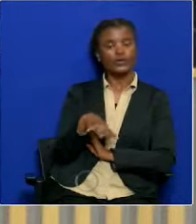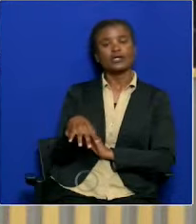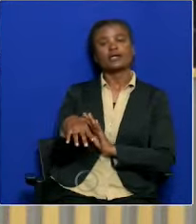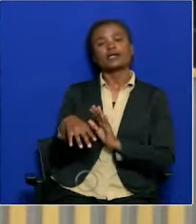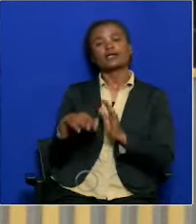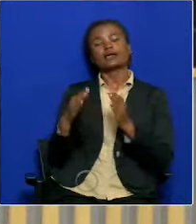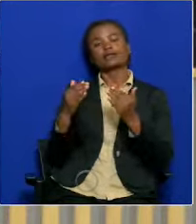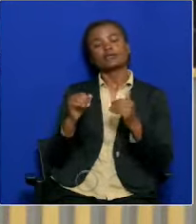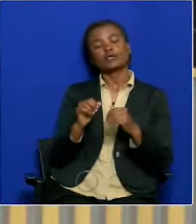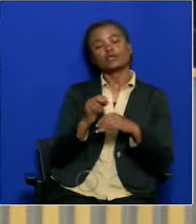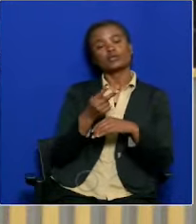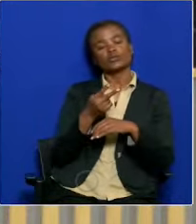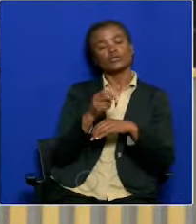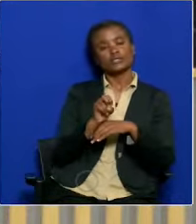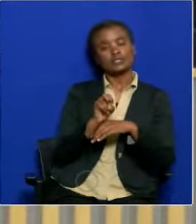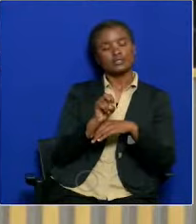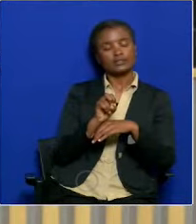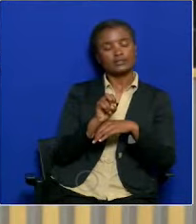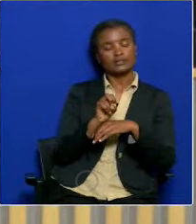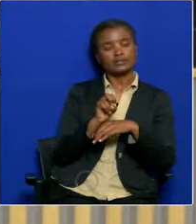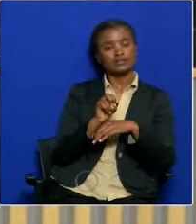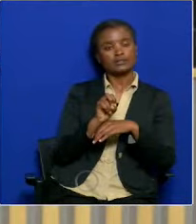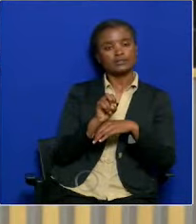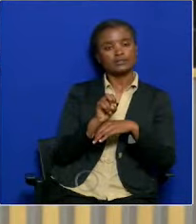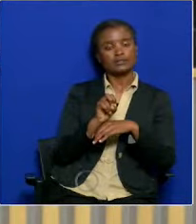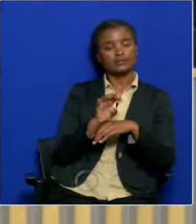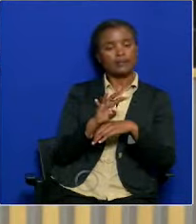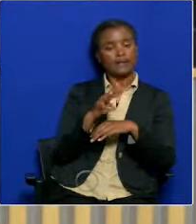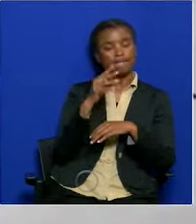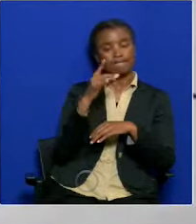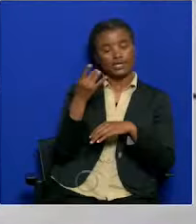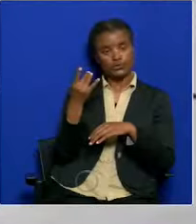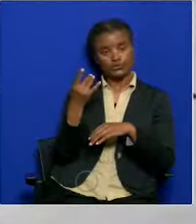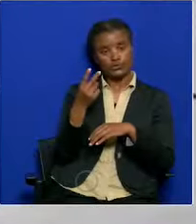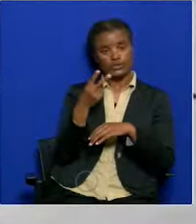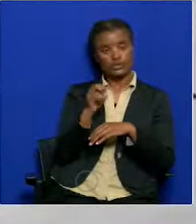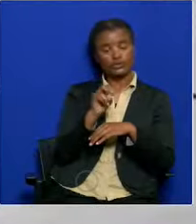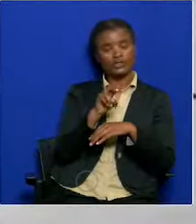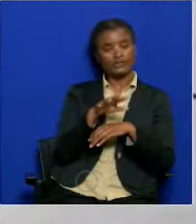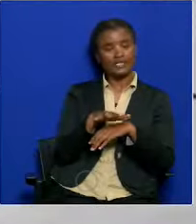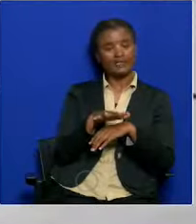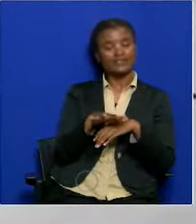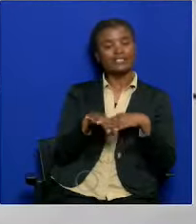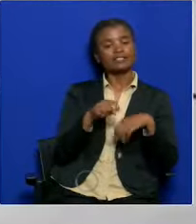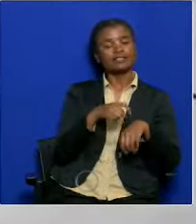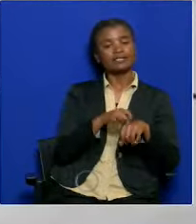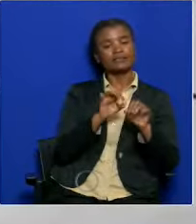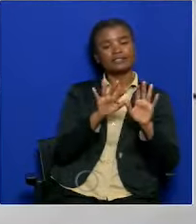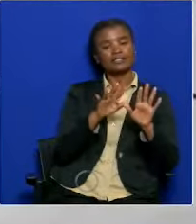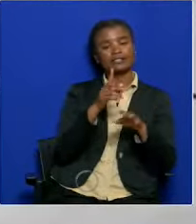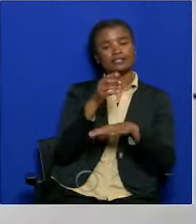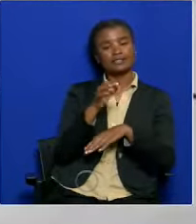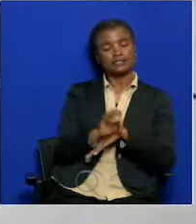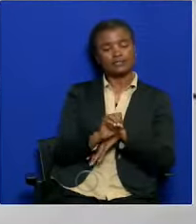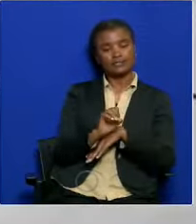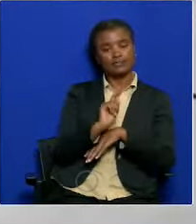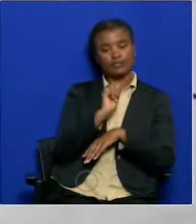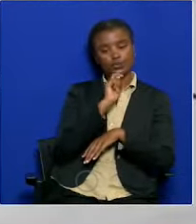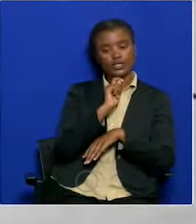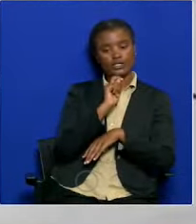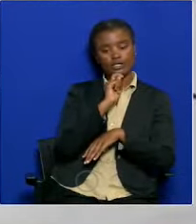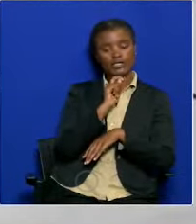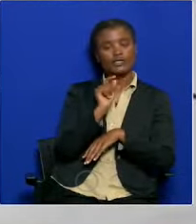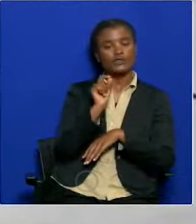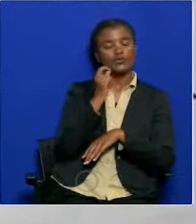at 10:30 in the morning. All you say to him is, "Good morning," is too bad. So when did